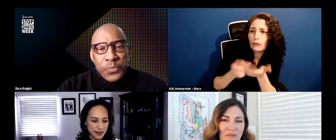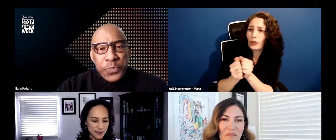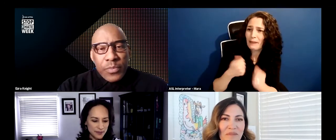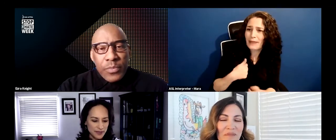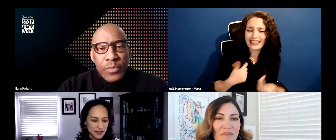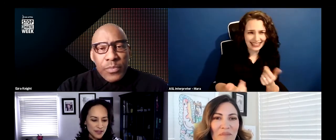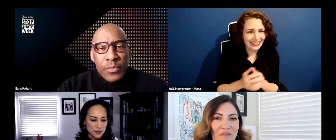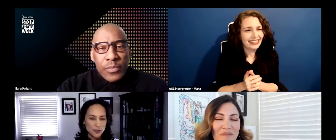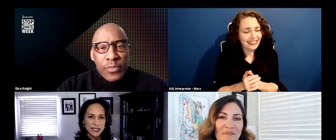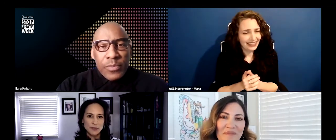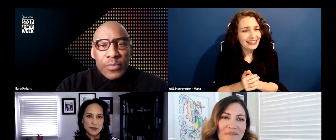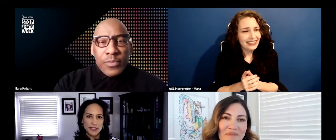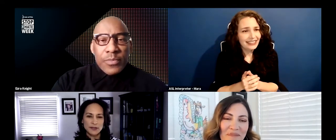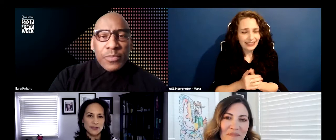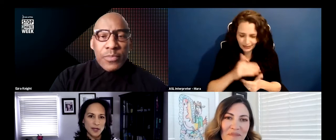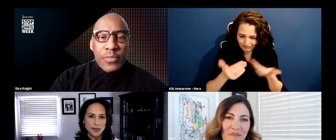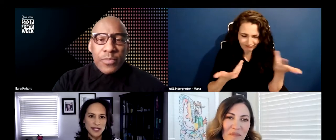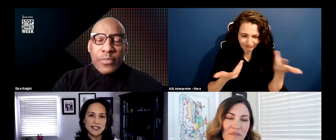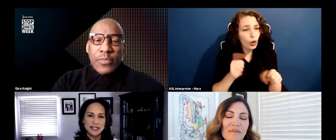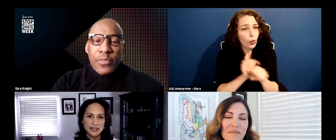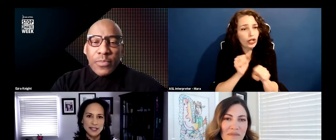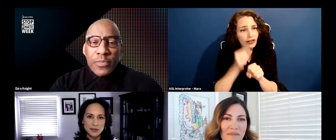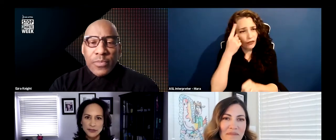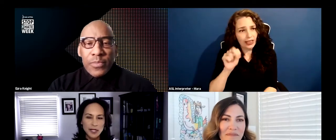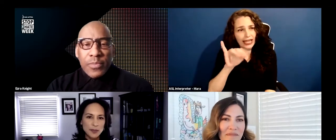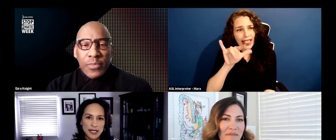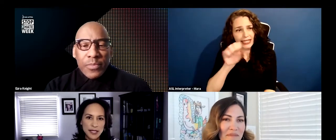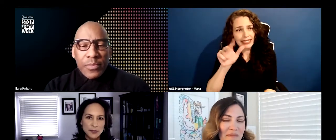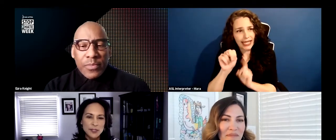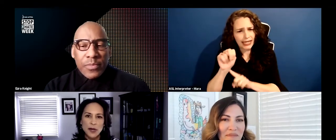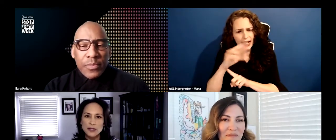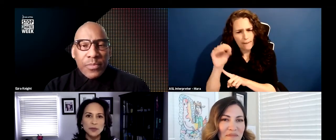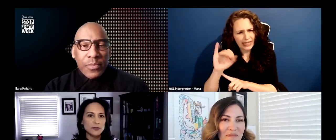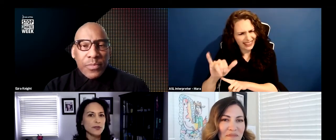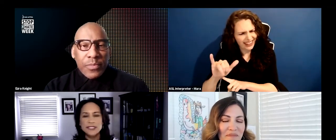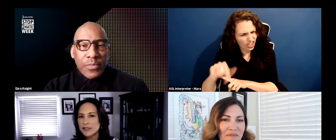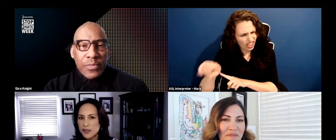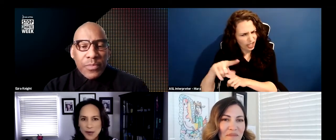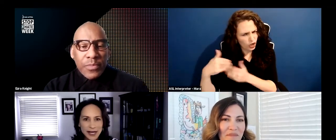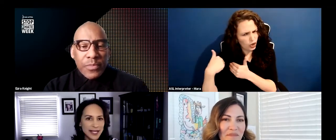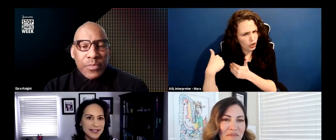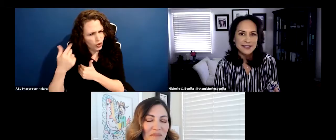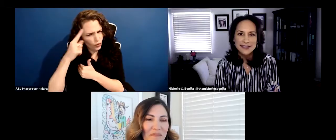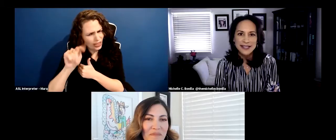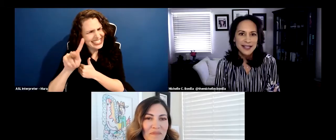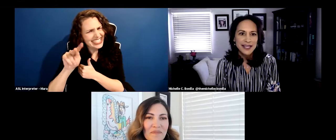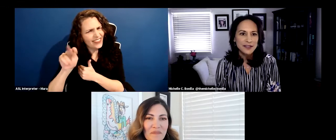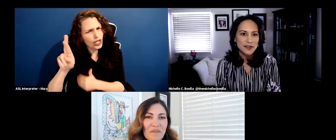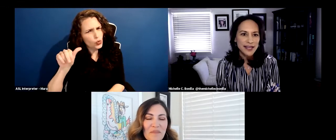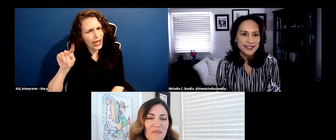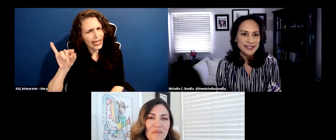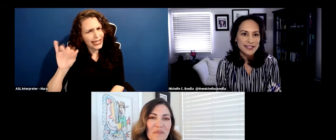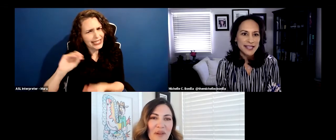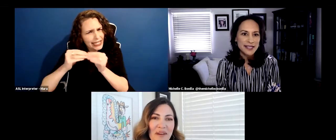me, working for the Nielsen company. Isn't the Nielsen company responsible for the TV ratings and